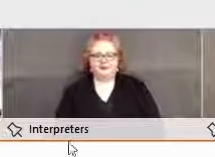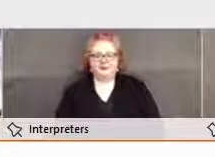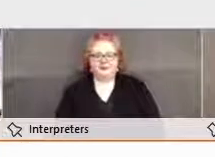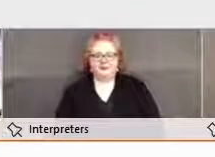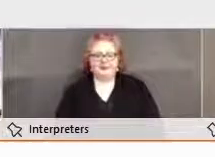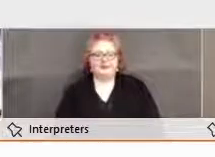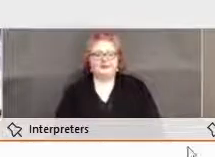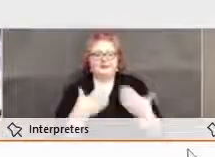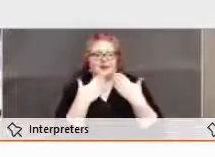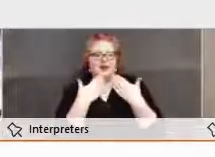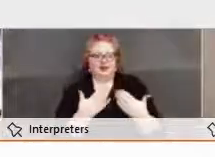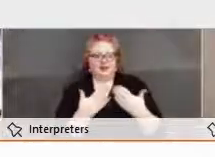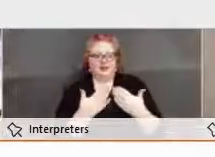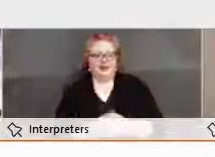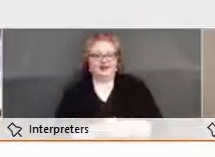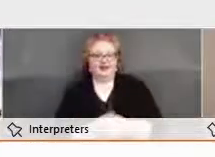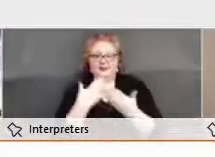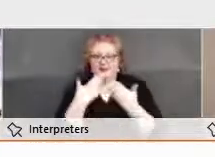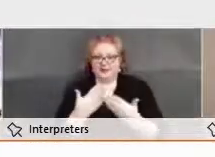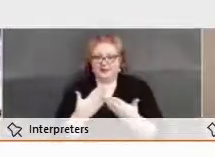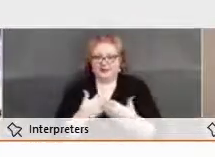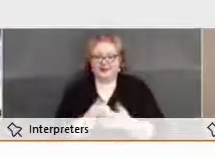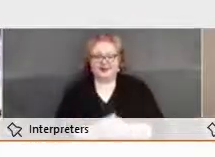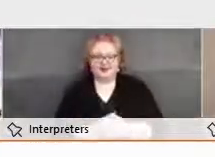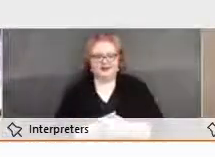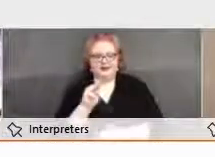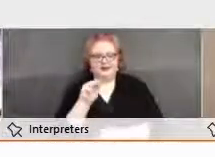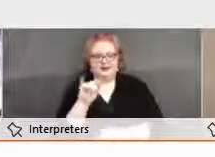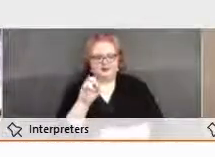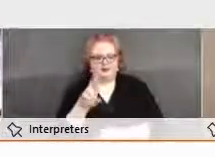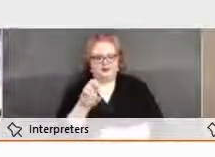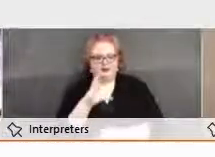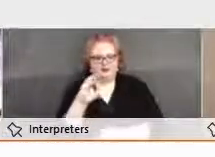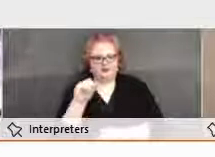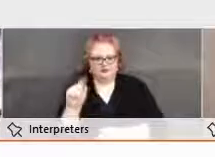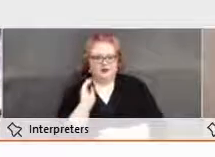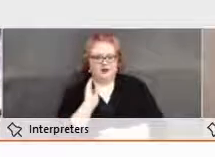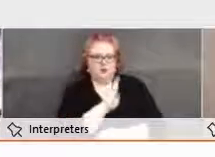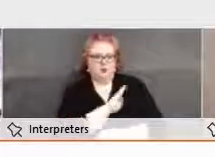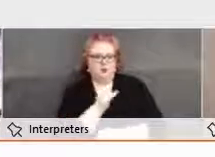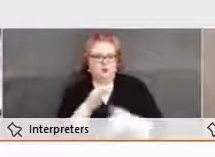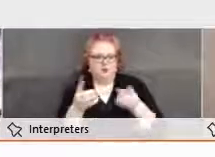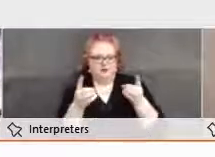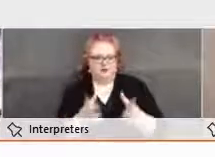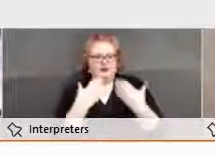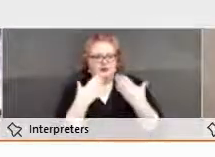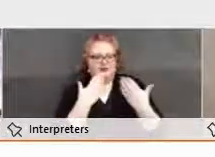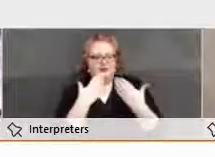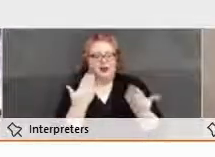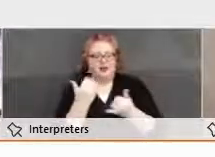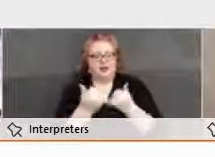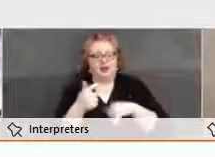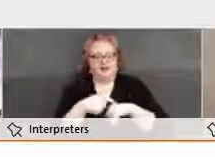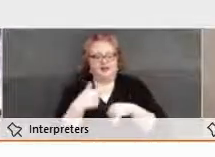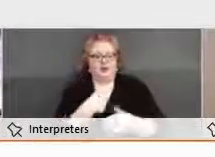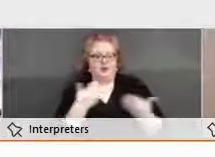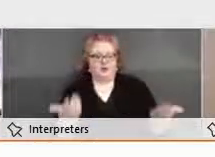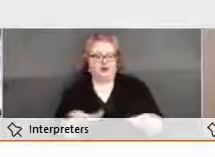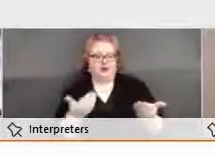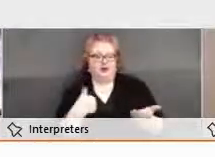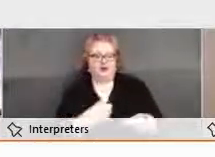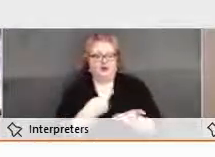Thank you. Thank you, Mayor Scott, Board of Directors. Last time we were Here we were discussing our